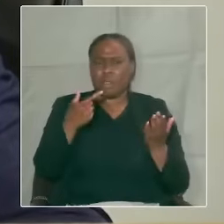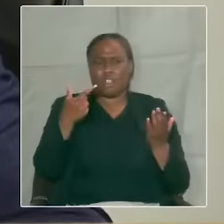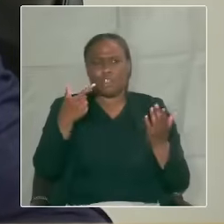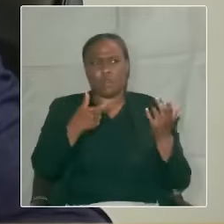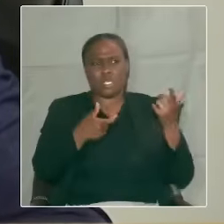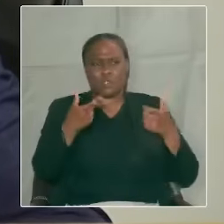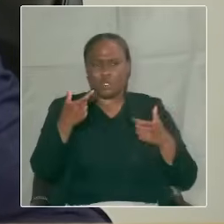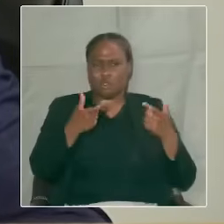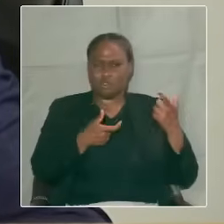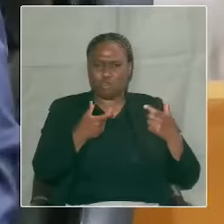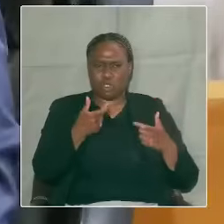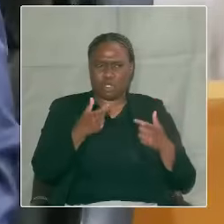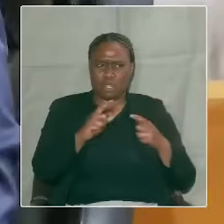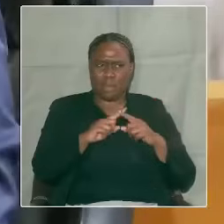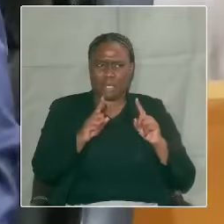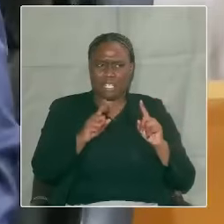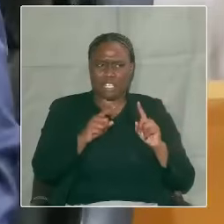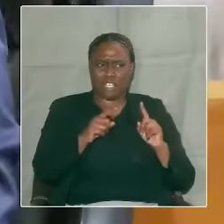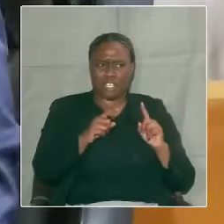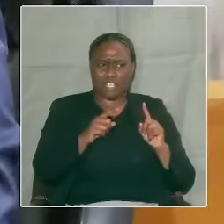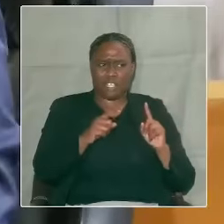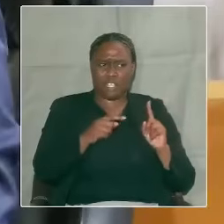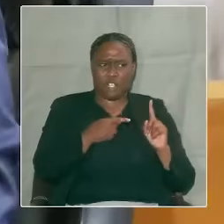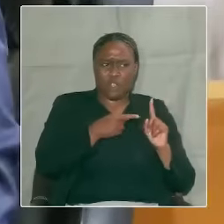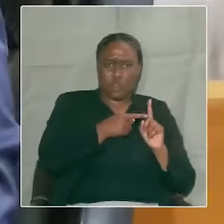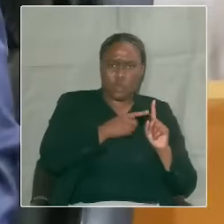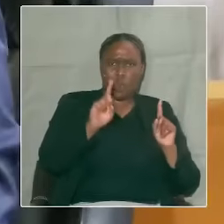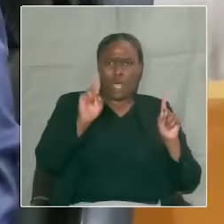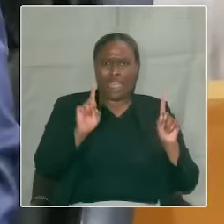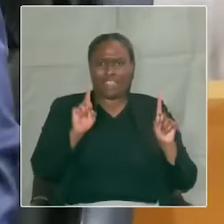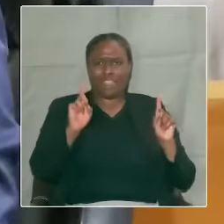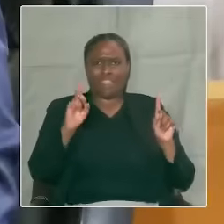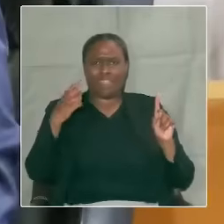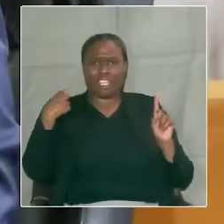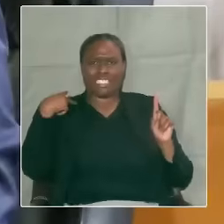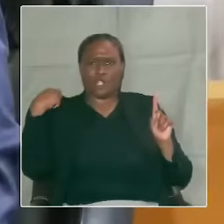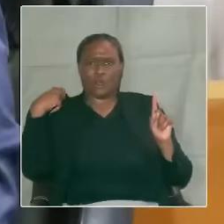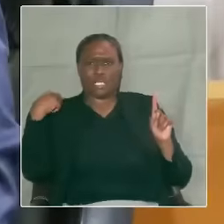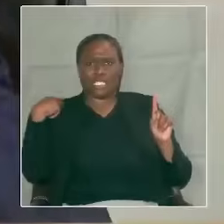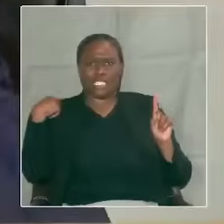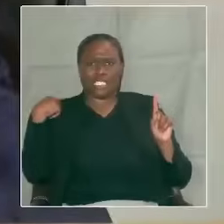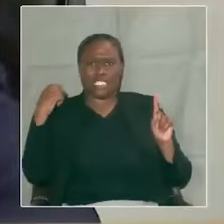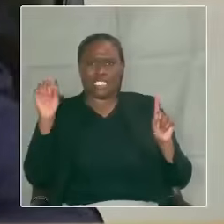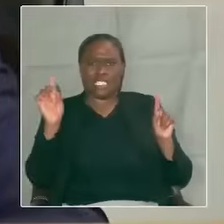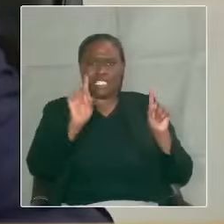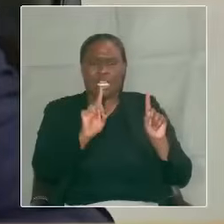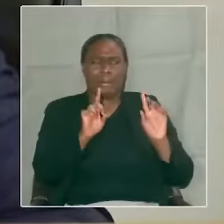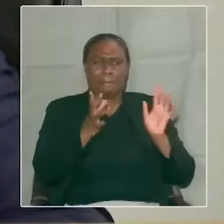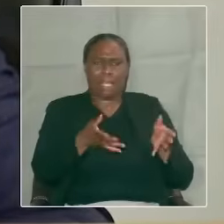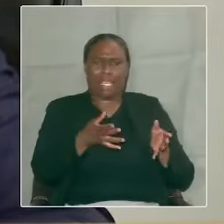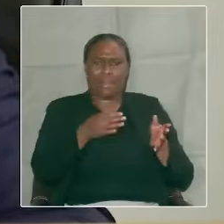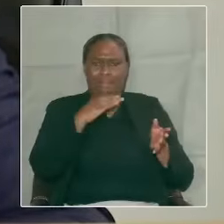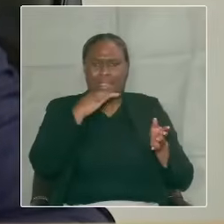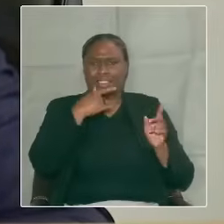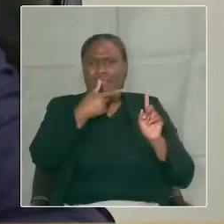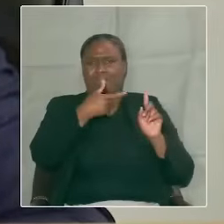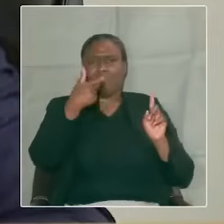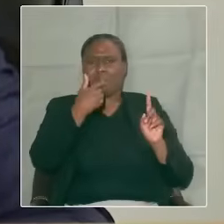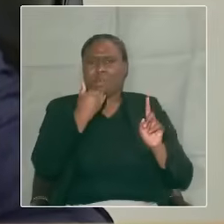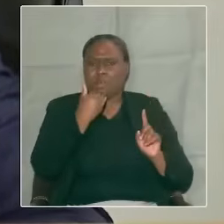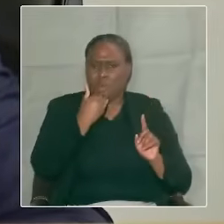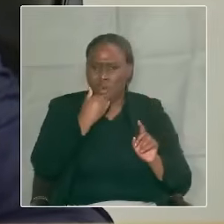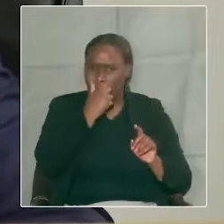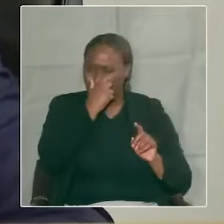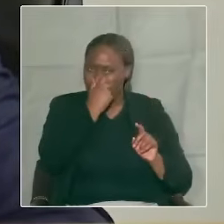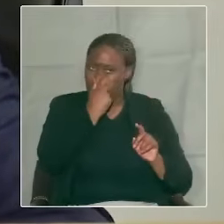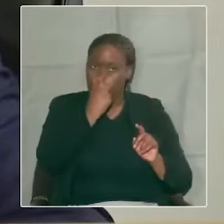shooting, it was only you and the protector who was there, or it was somebody, not a protector. So then they